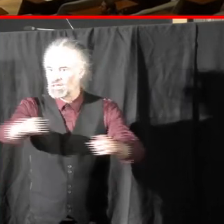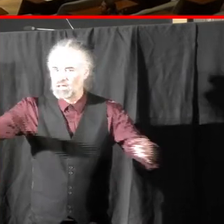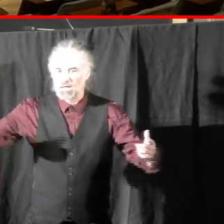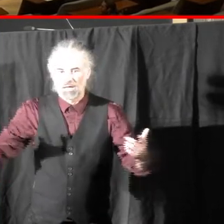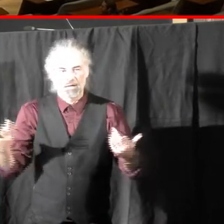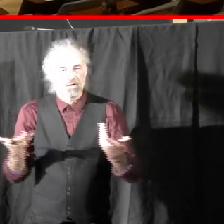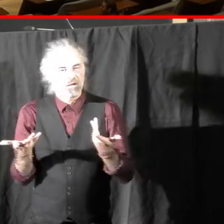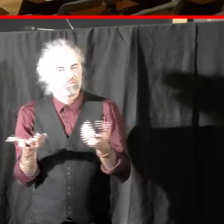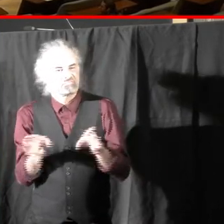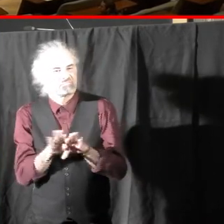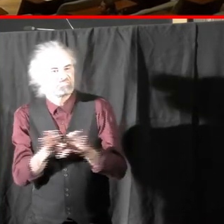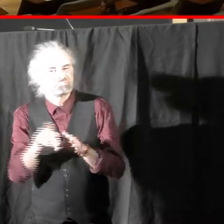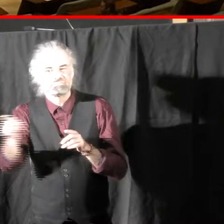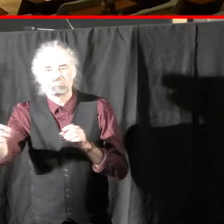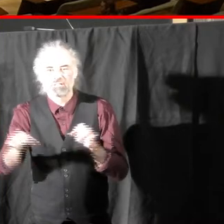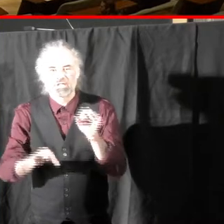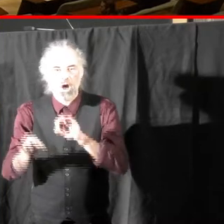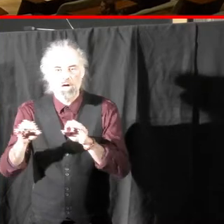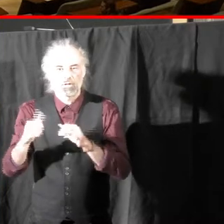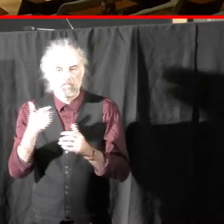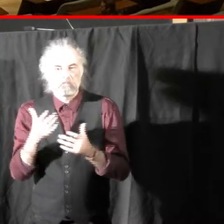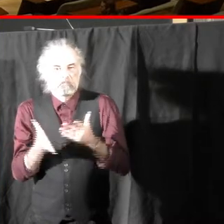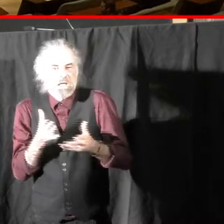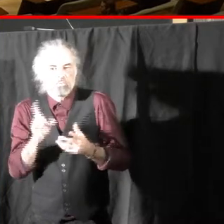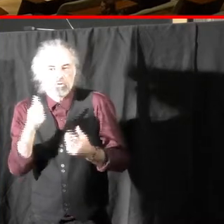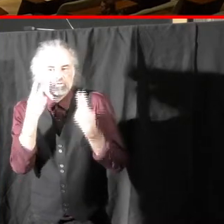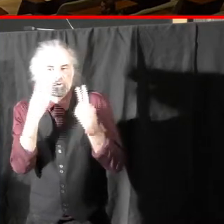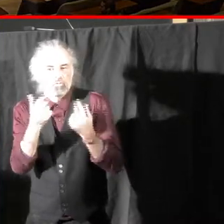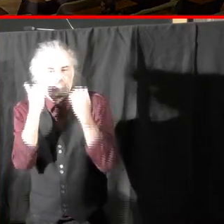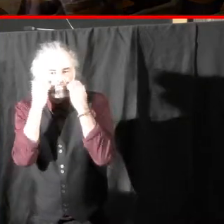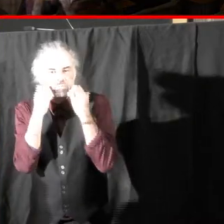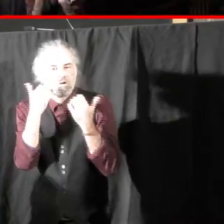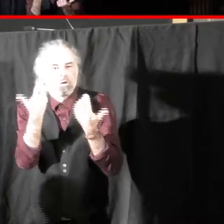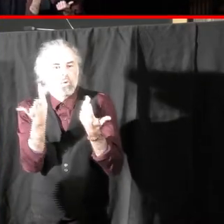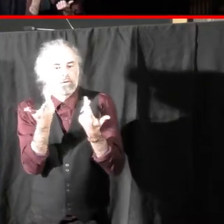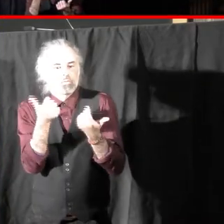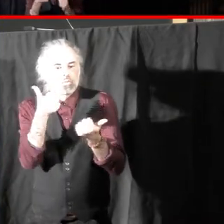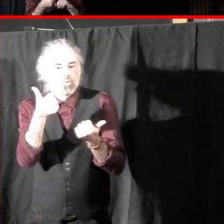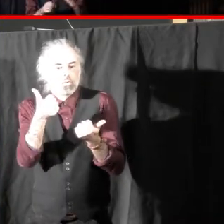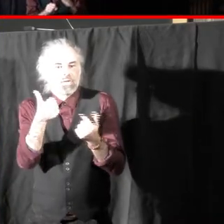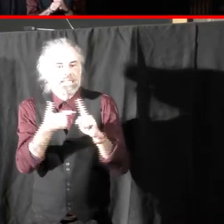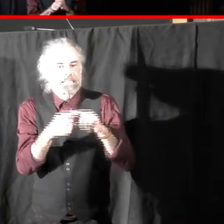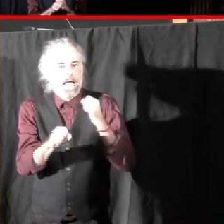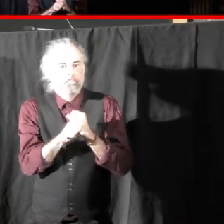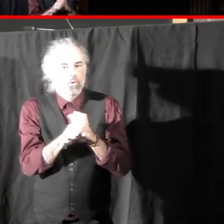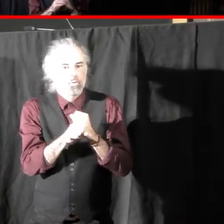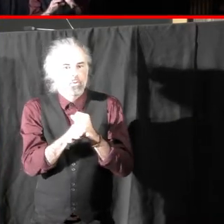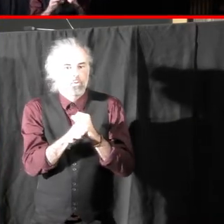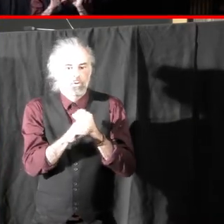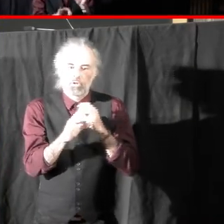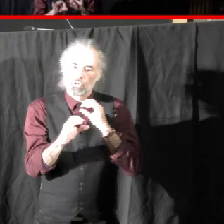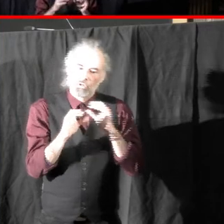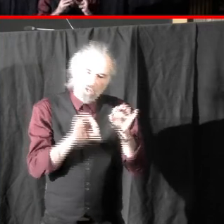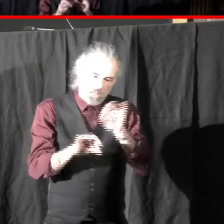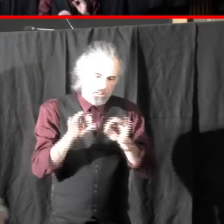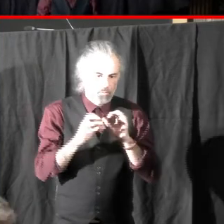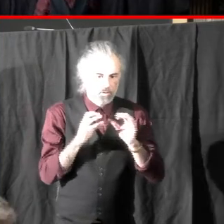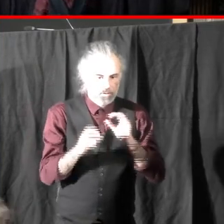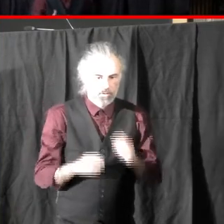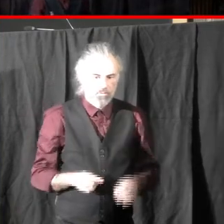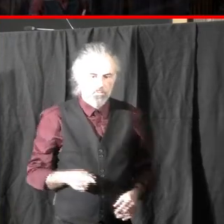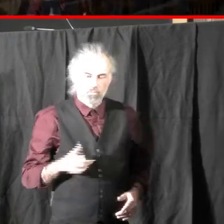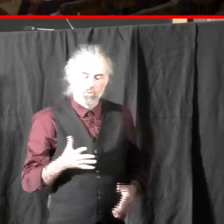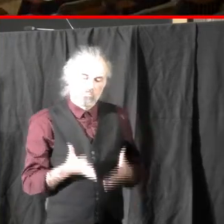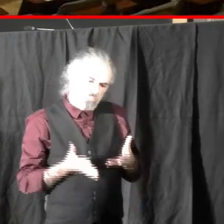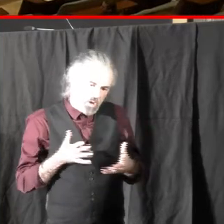What good science communication could look like. Yeah. Is that what you mean? Yeah, that this is one way of good science. Sorry. Sorry. That this